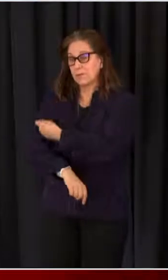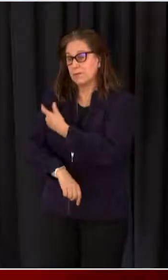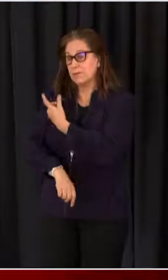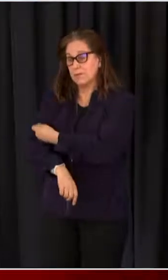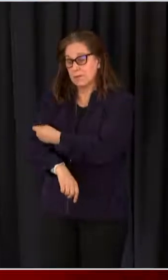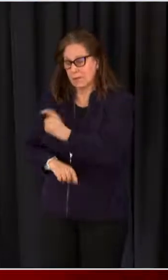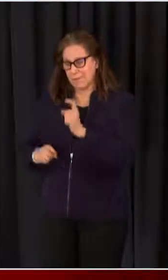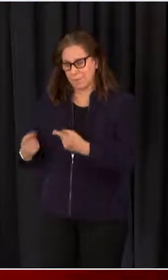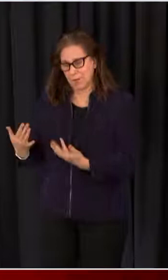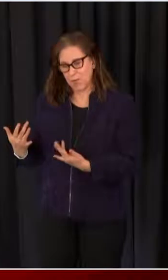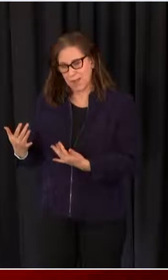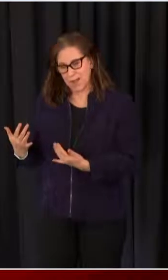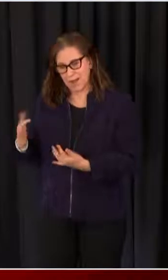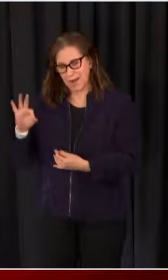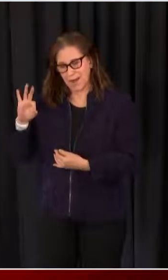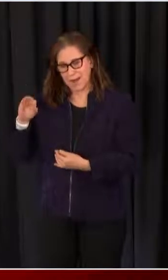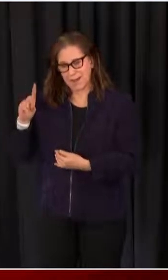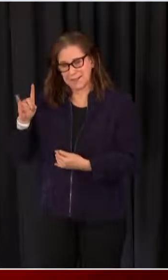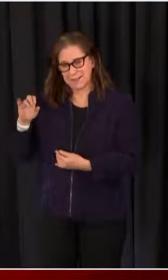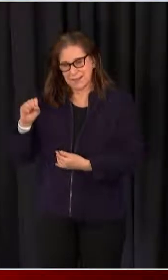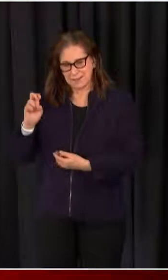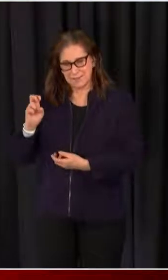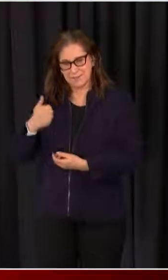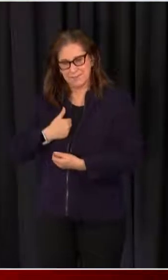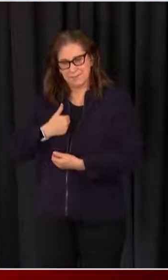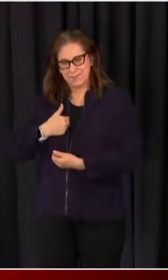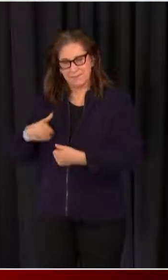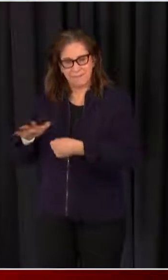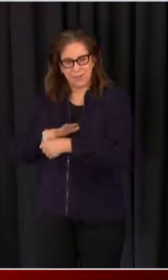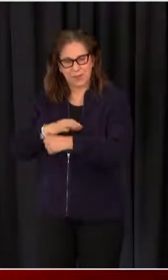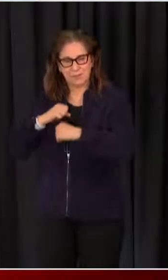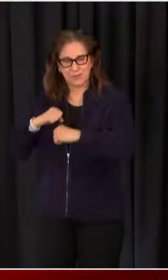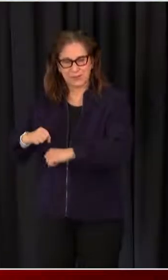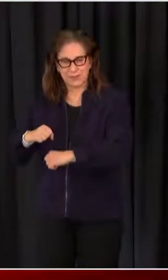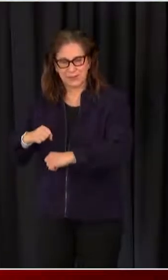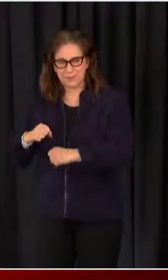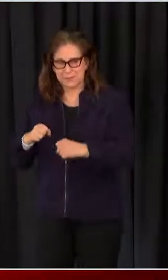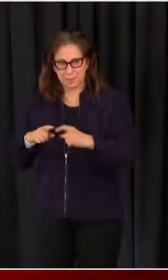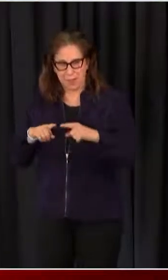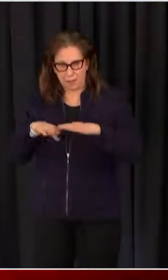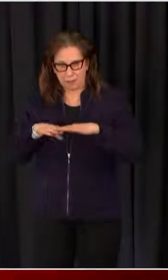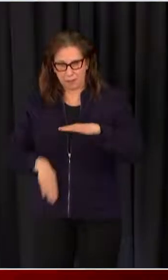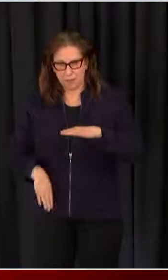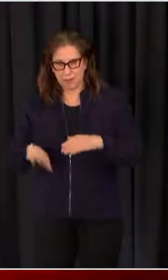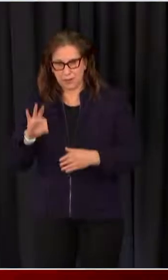quarantine unless they begin to develop symptoms, of course. And then they would need to